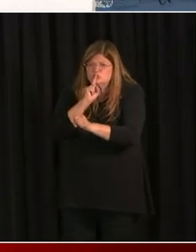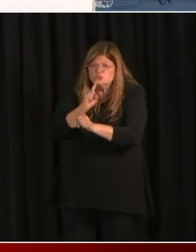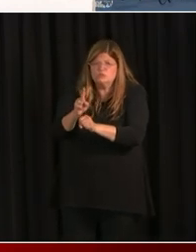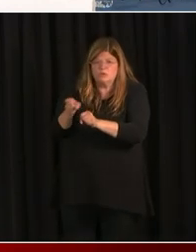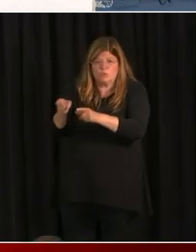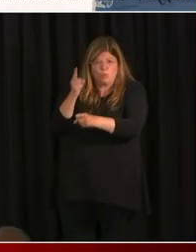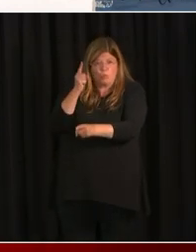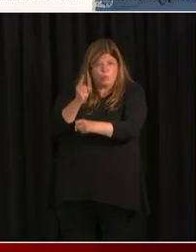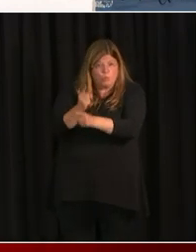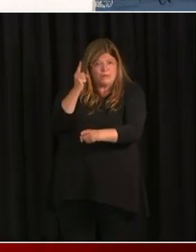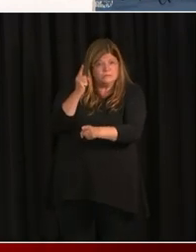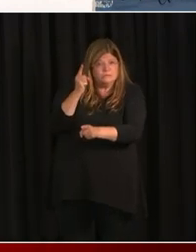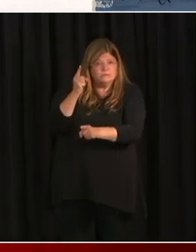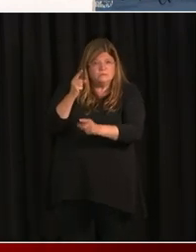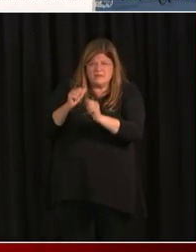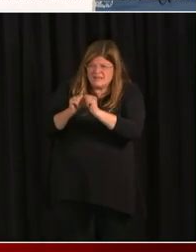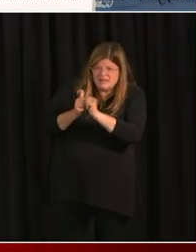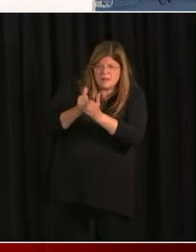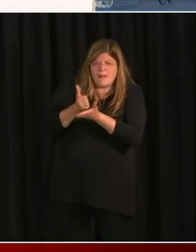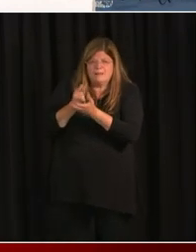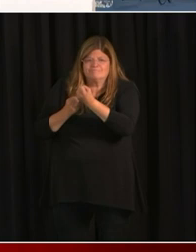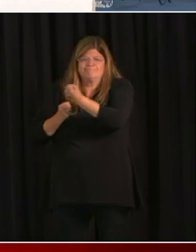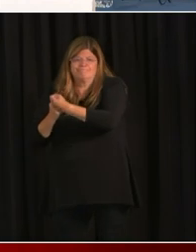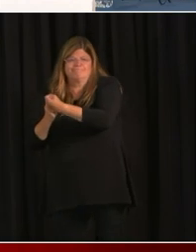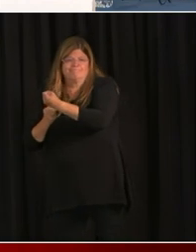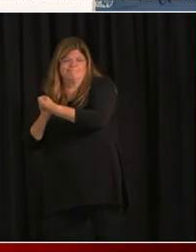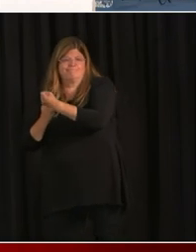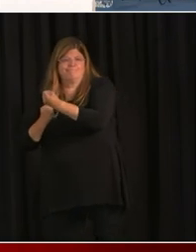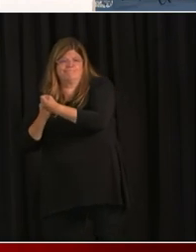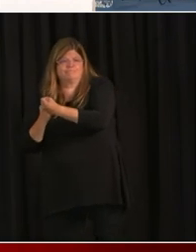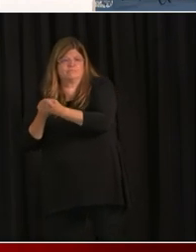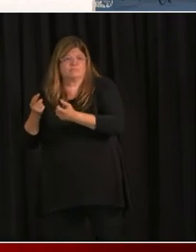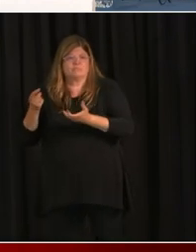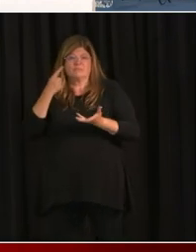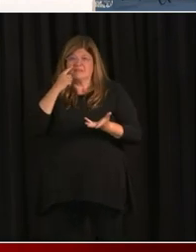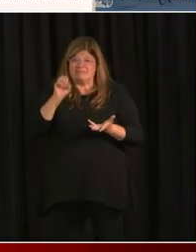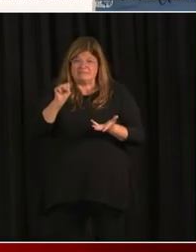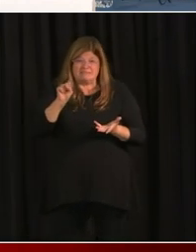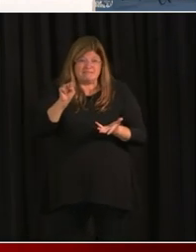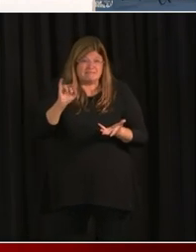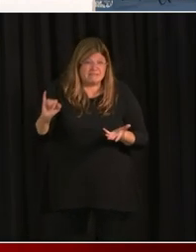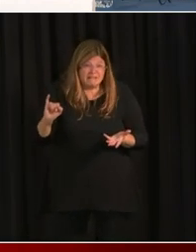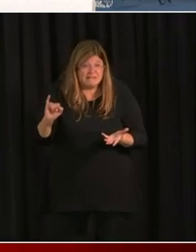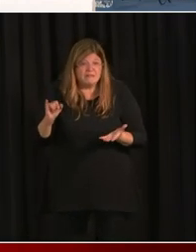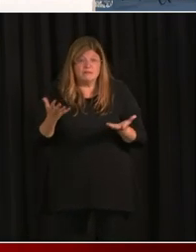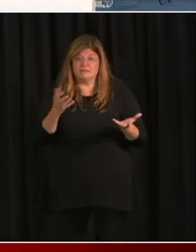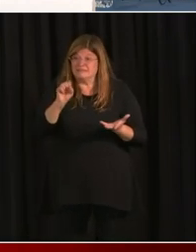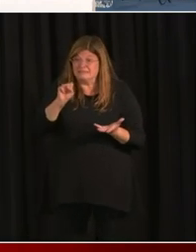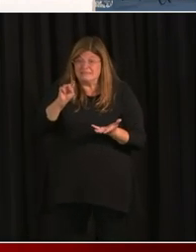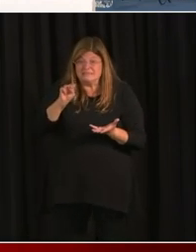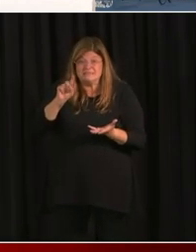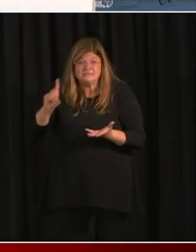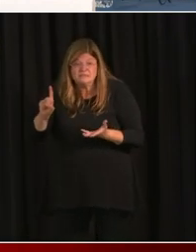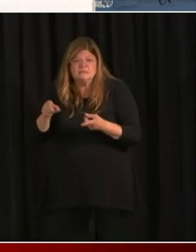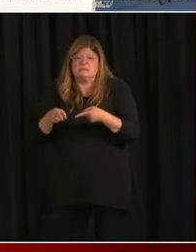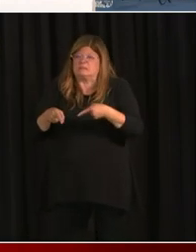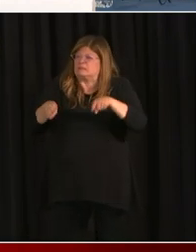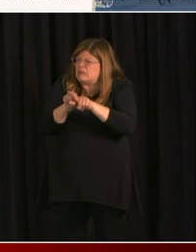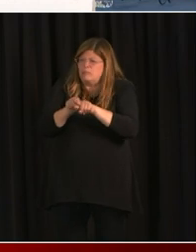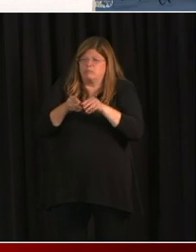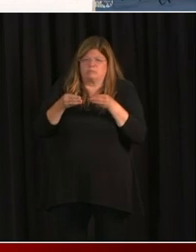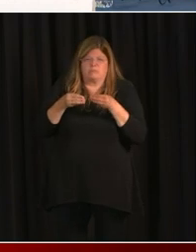other infectious diseases, such as sexually transmitted infections and TB. And so we're going to begin to use this as one of